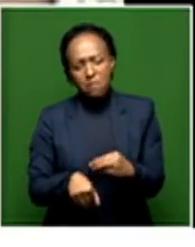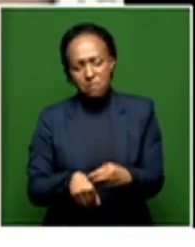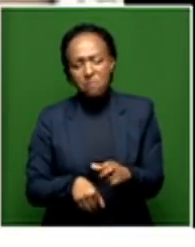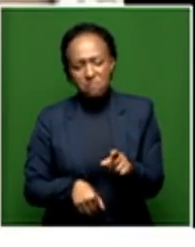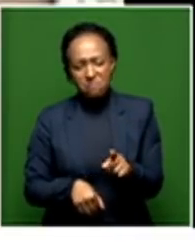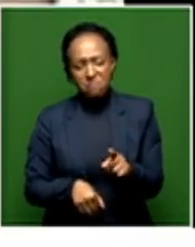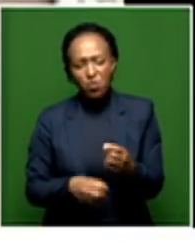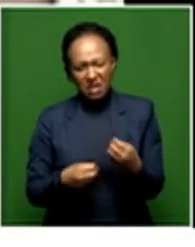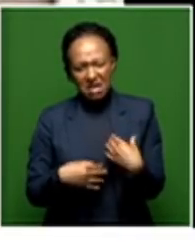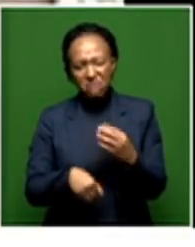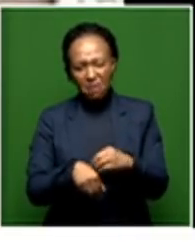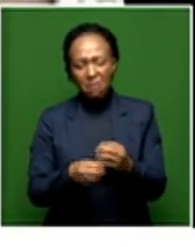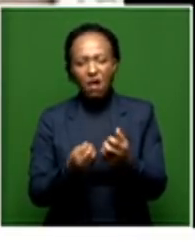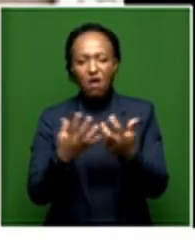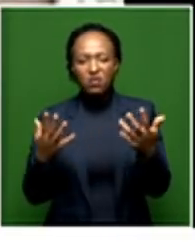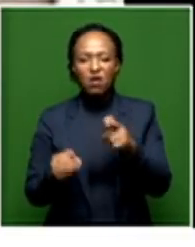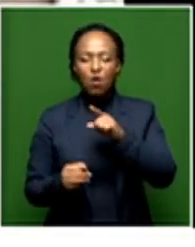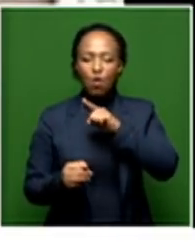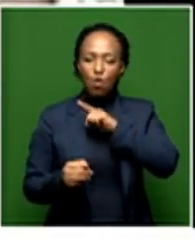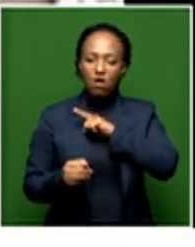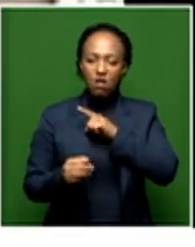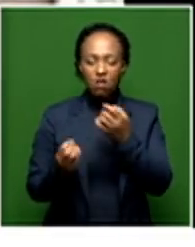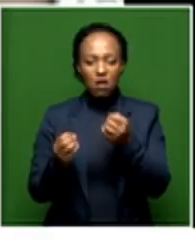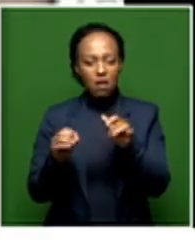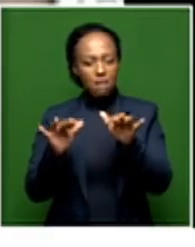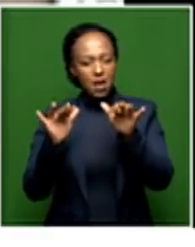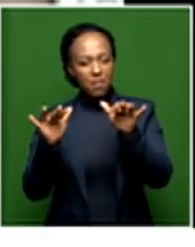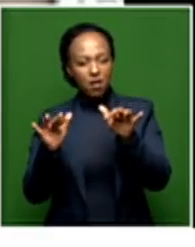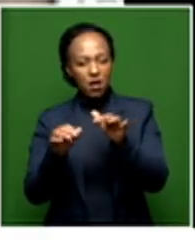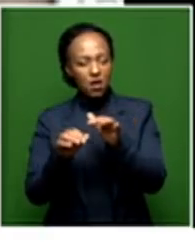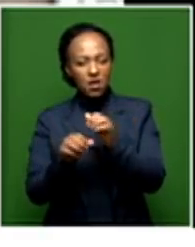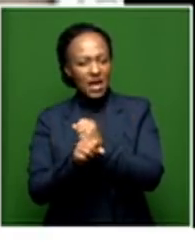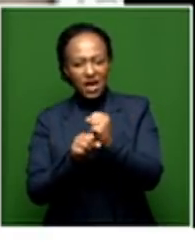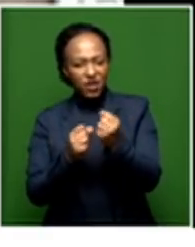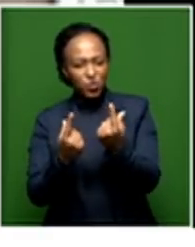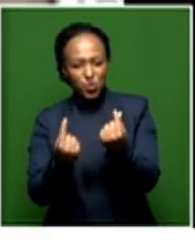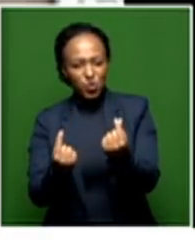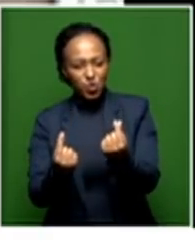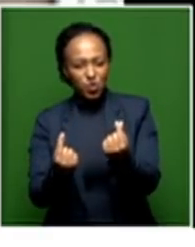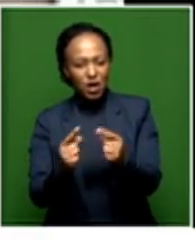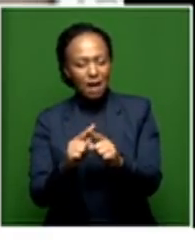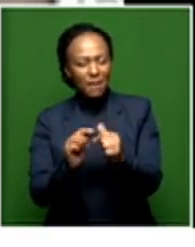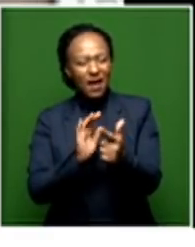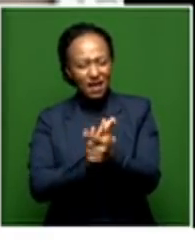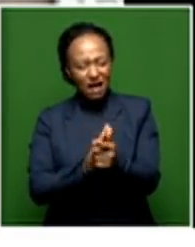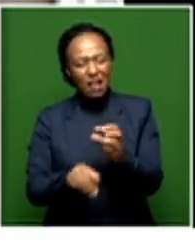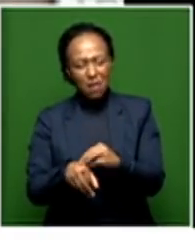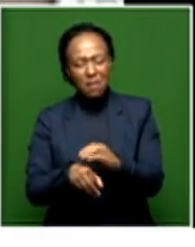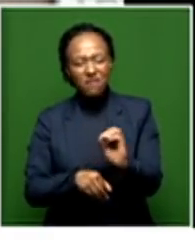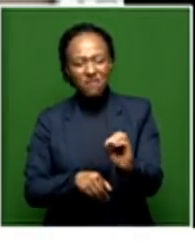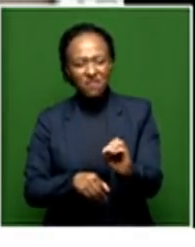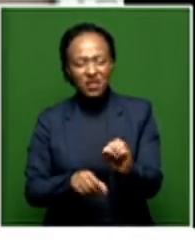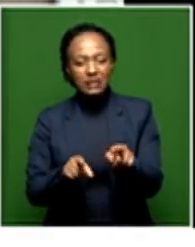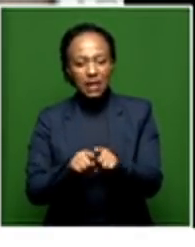problematic because people are just not doing it, and it has its own legal consequences,